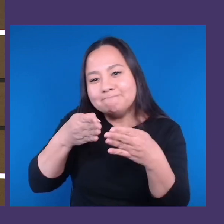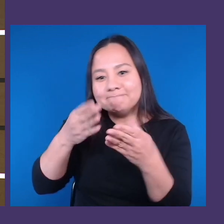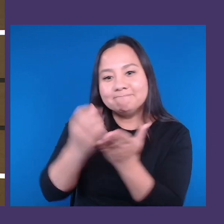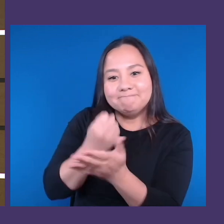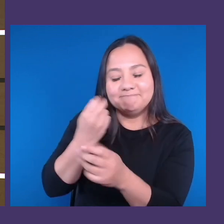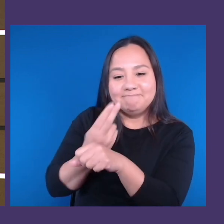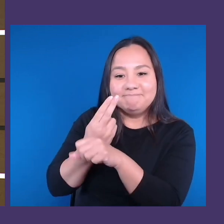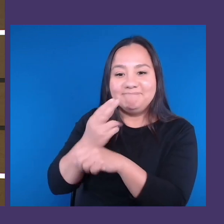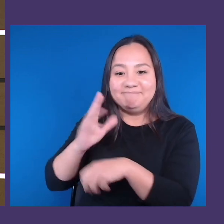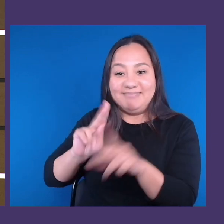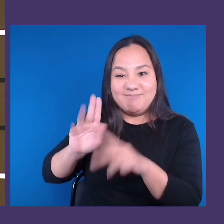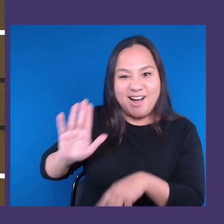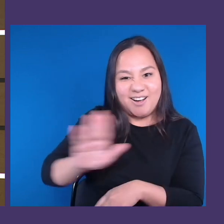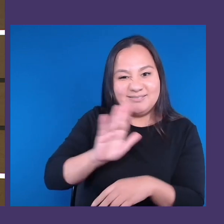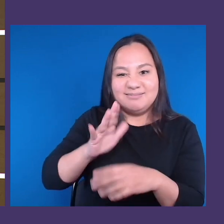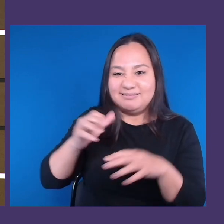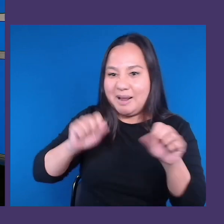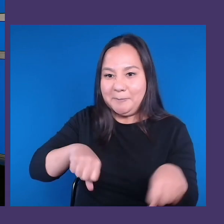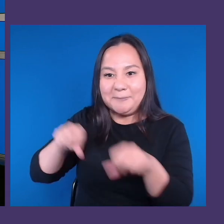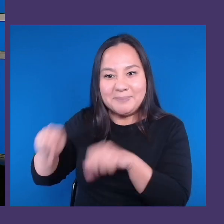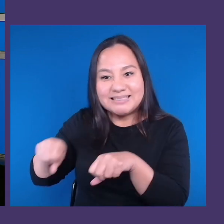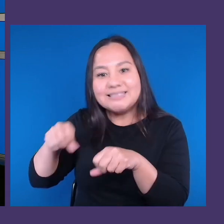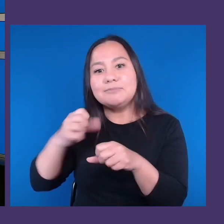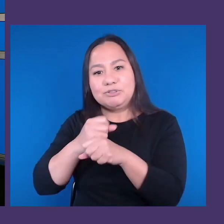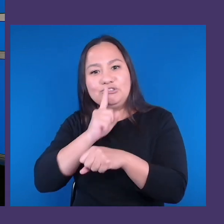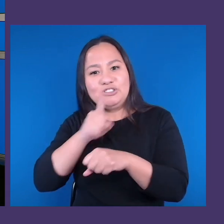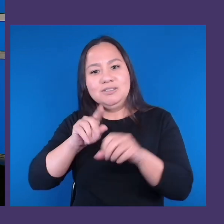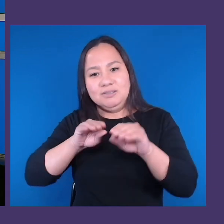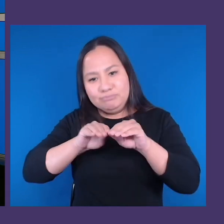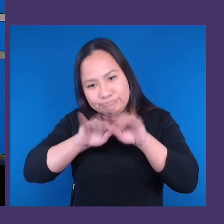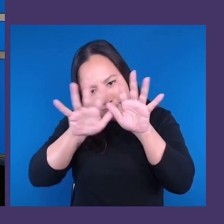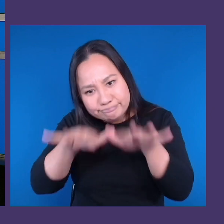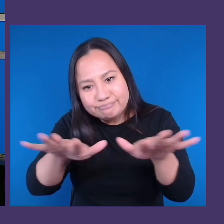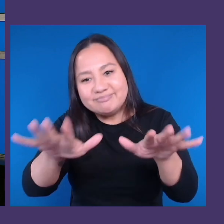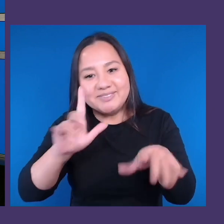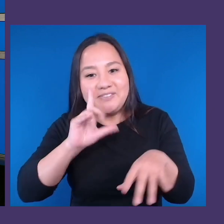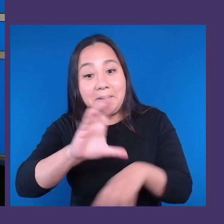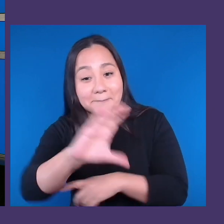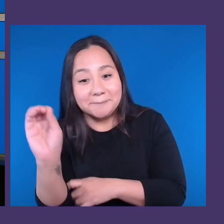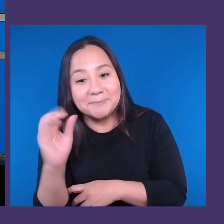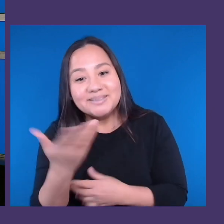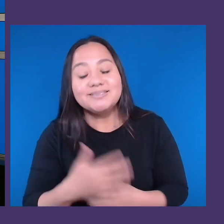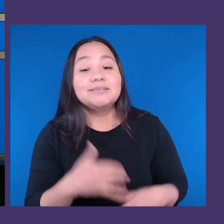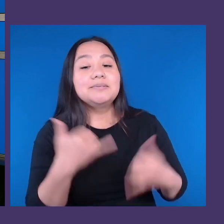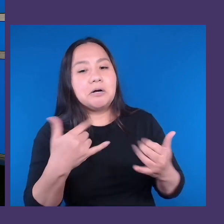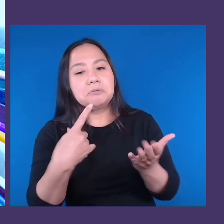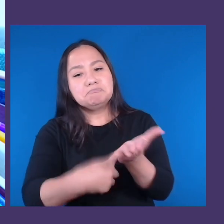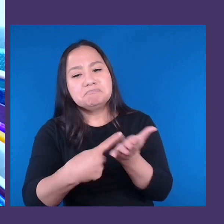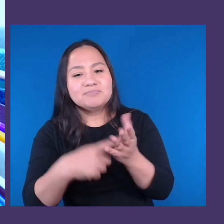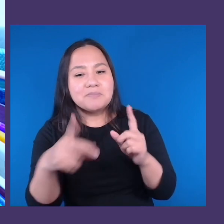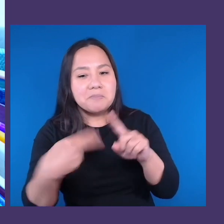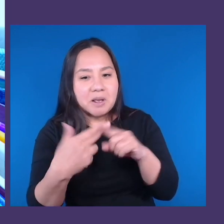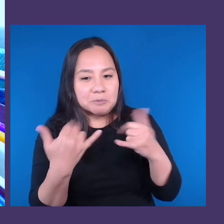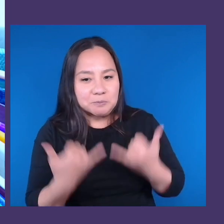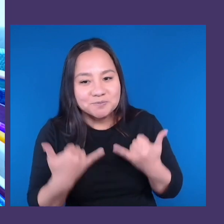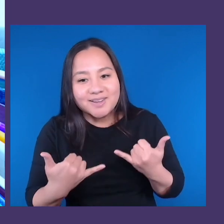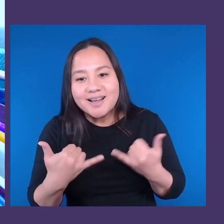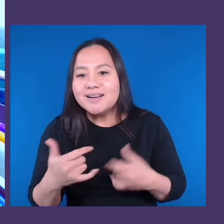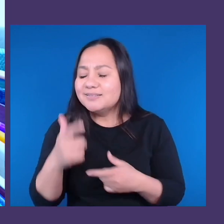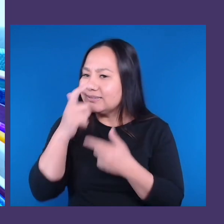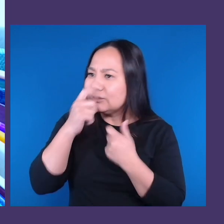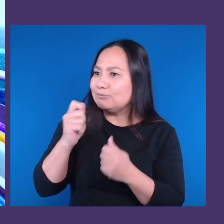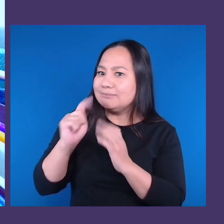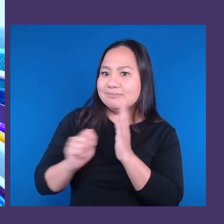that it spreads throughout the entire company. Let's talk about today. So we are in a very interesting time in the world, and